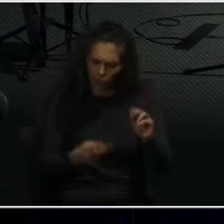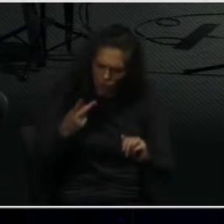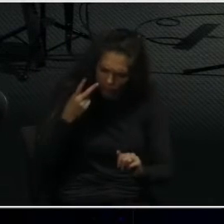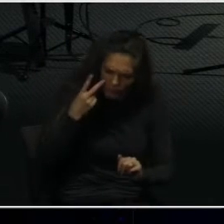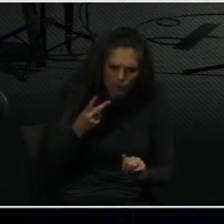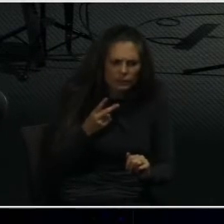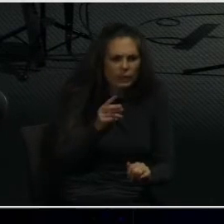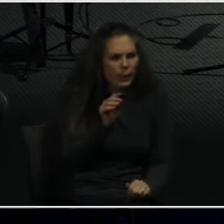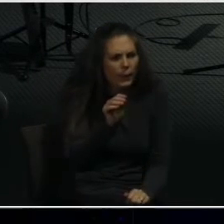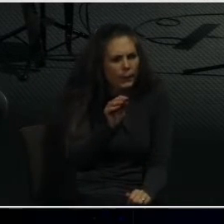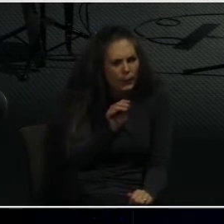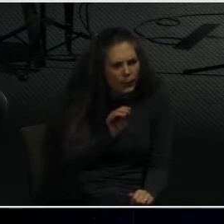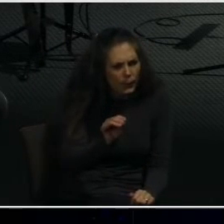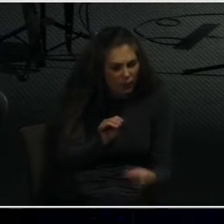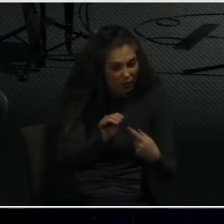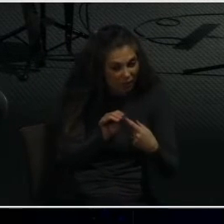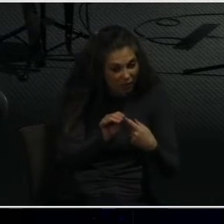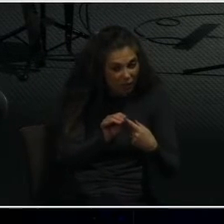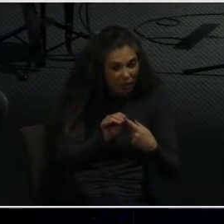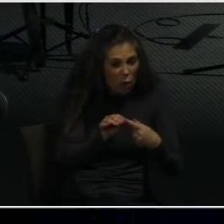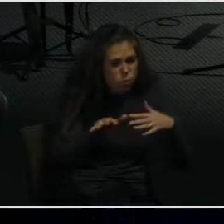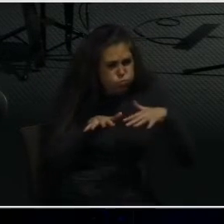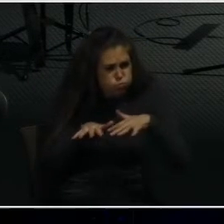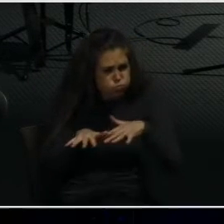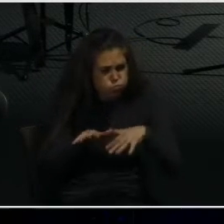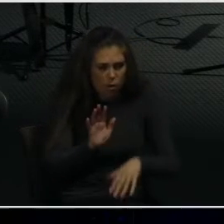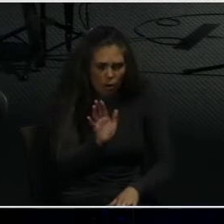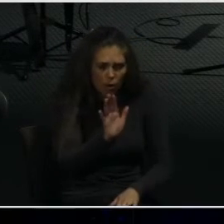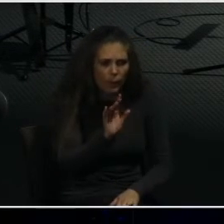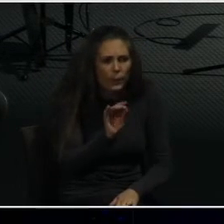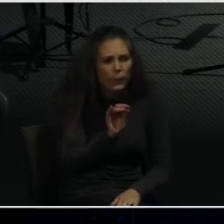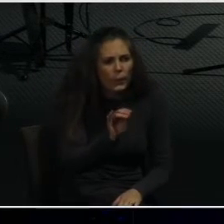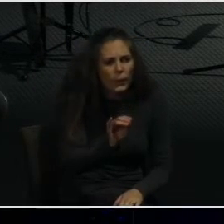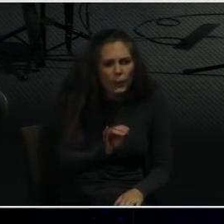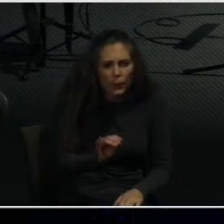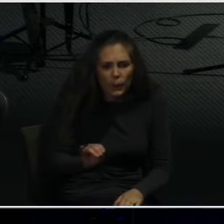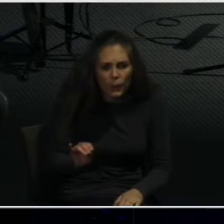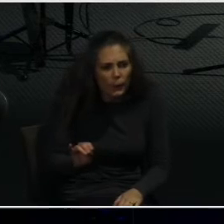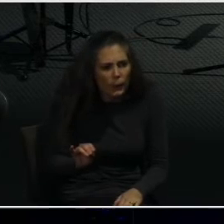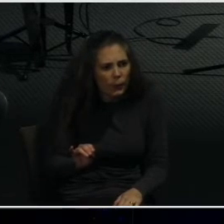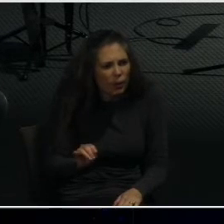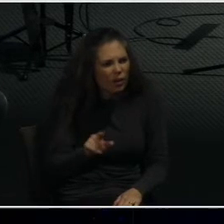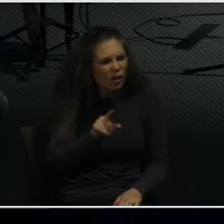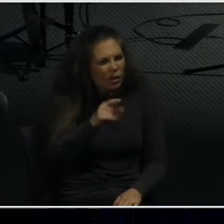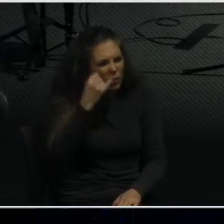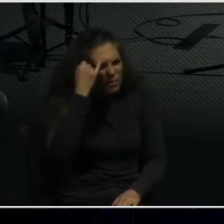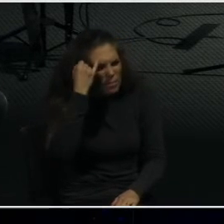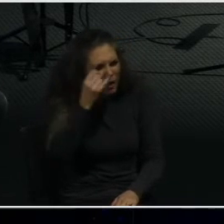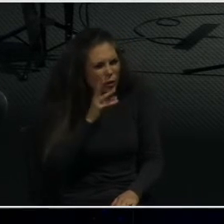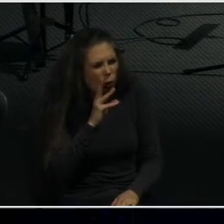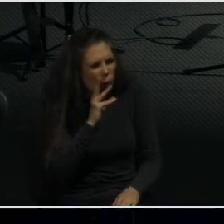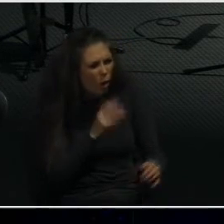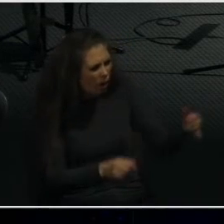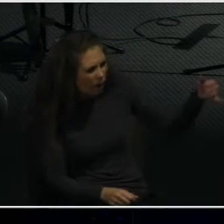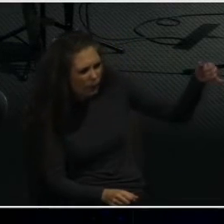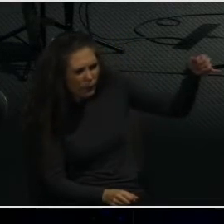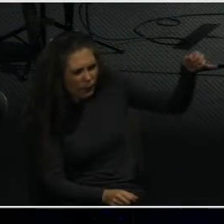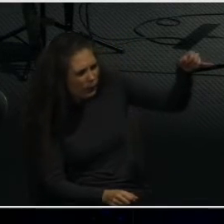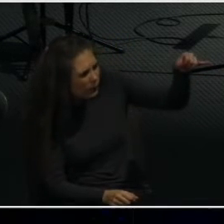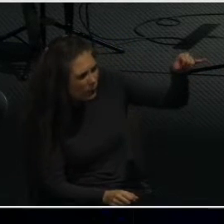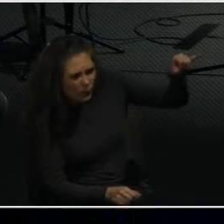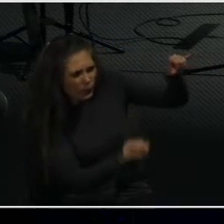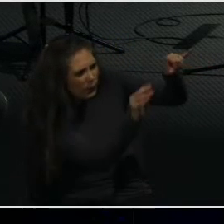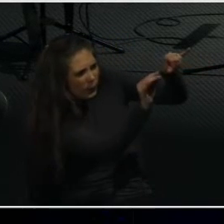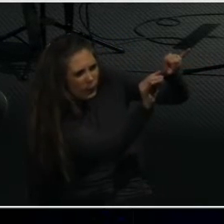out. And he uses the word trickle. So imagine the sound of pouring a bottle of water out. You know, the gurgling sound that that